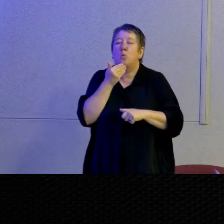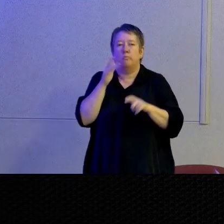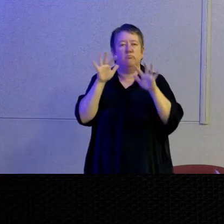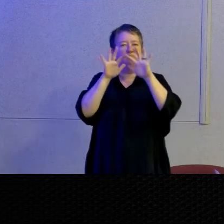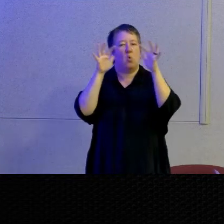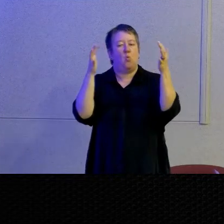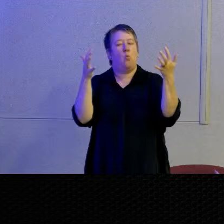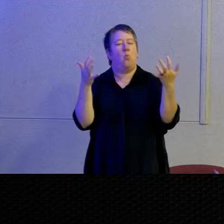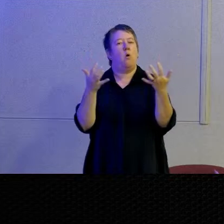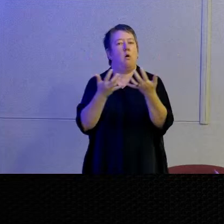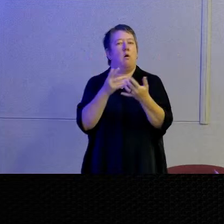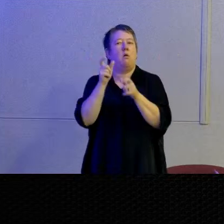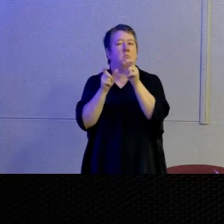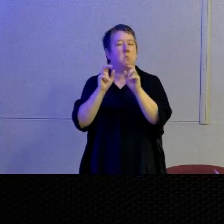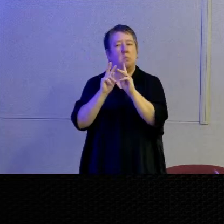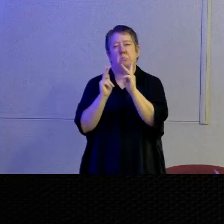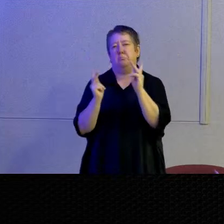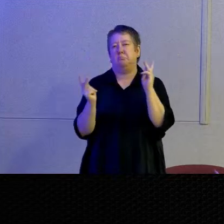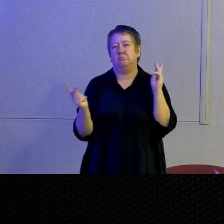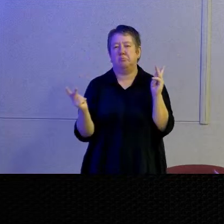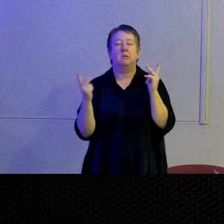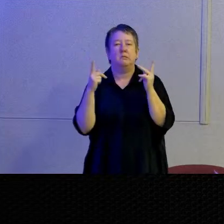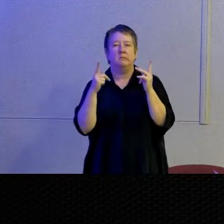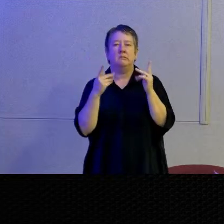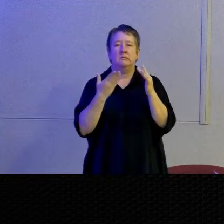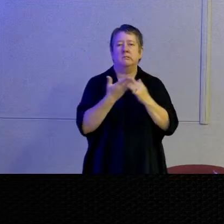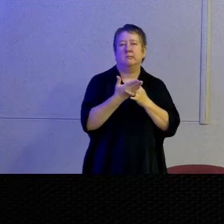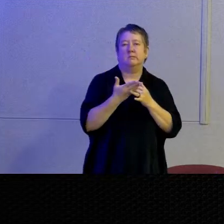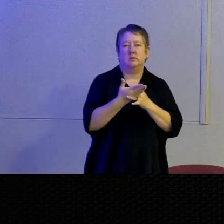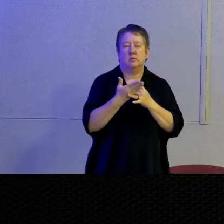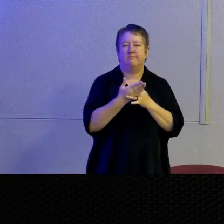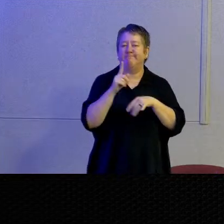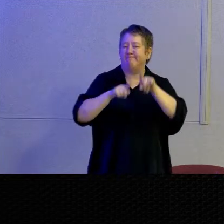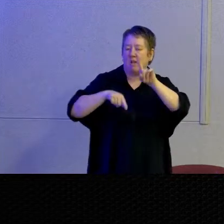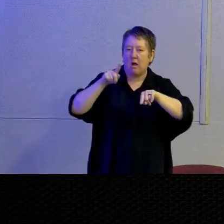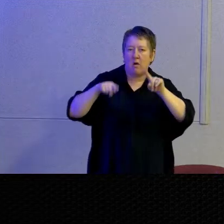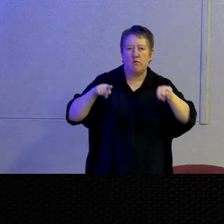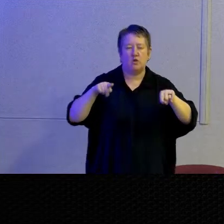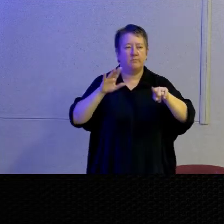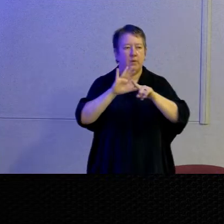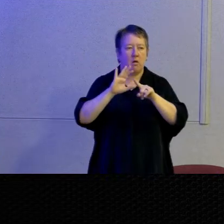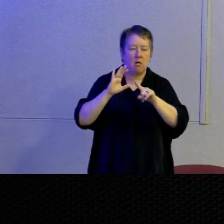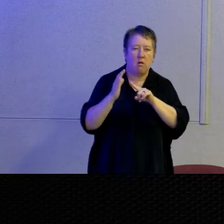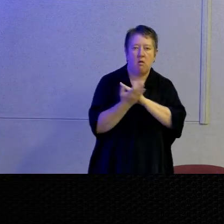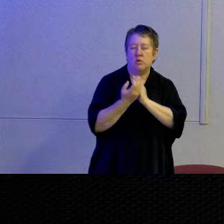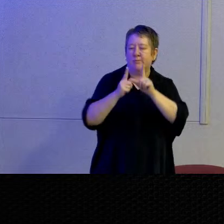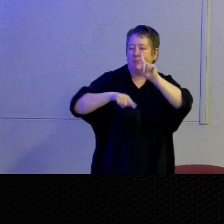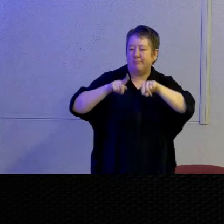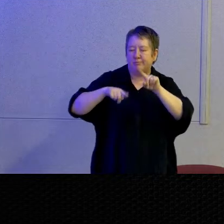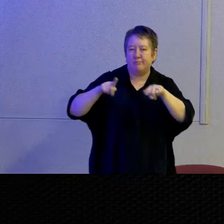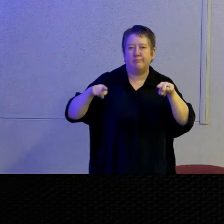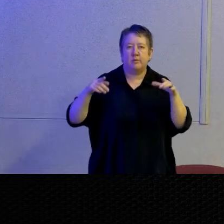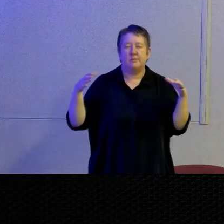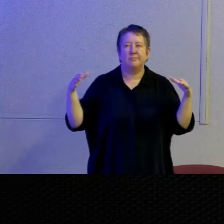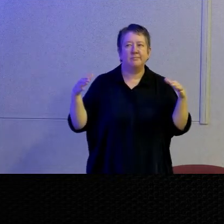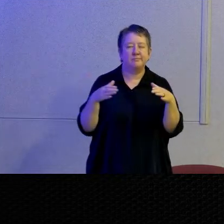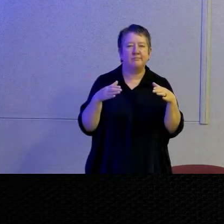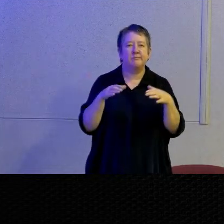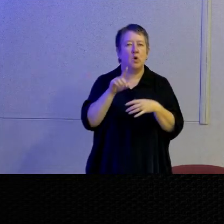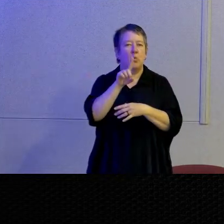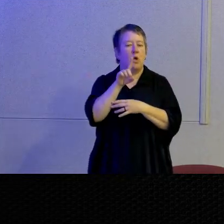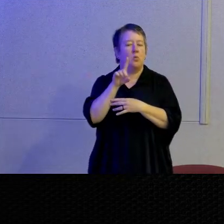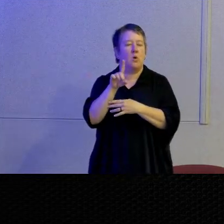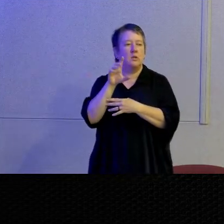global pool. It's a diverse and cultural diverse collection of 110